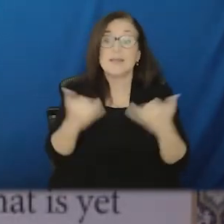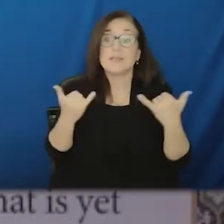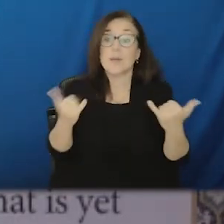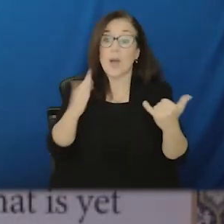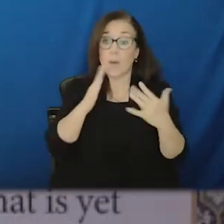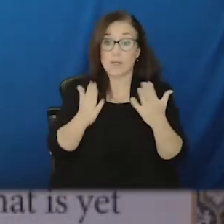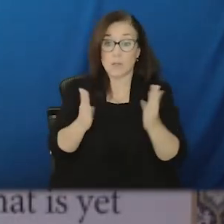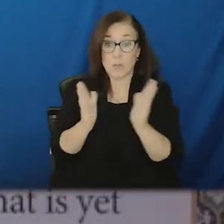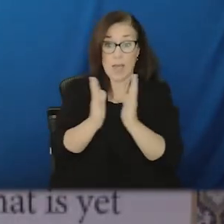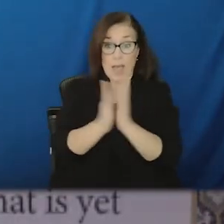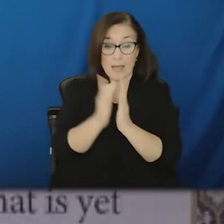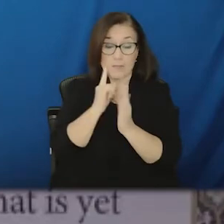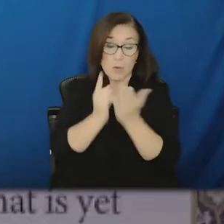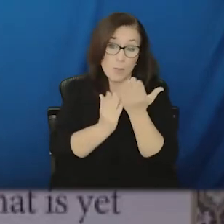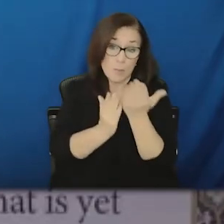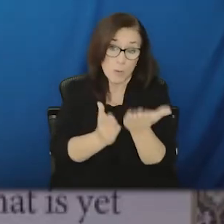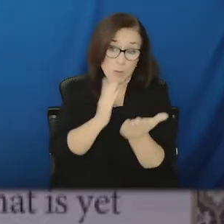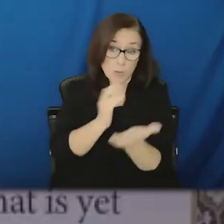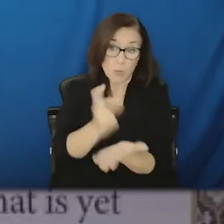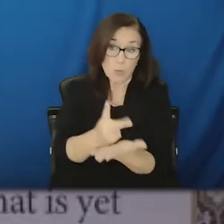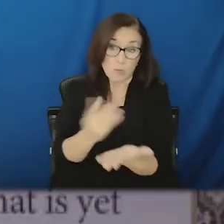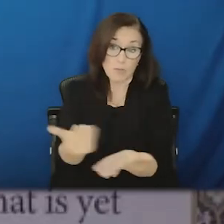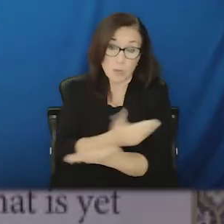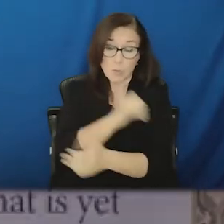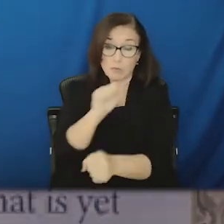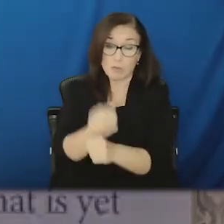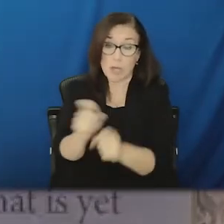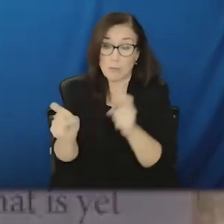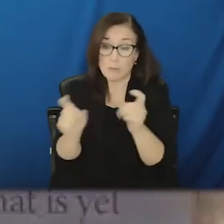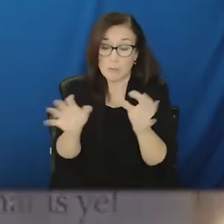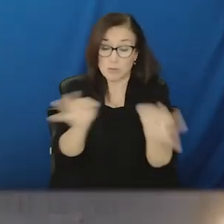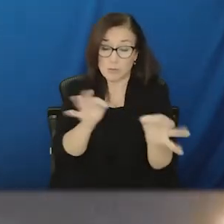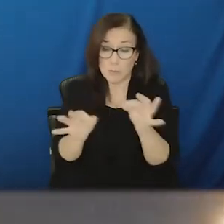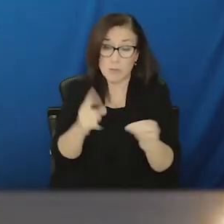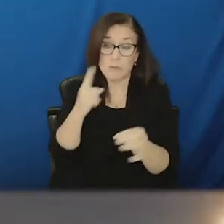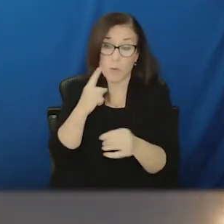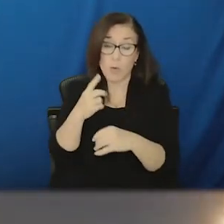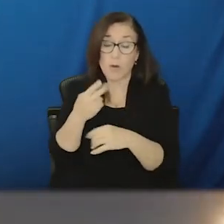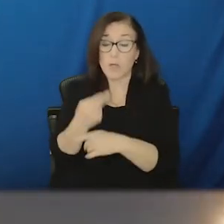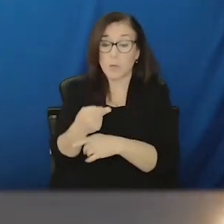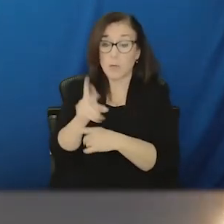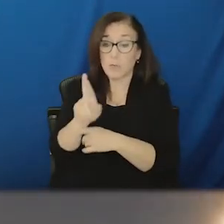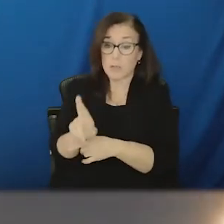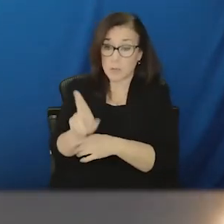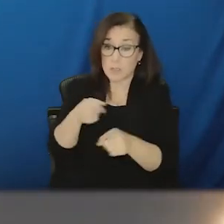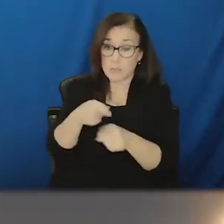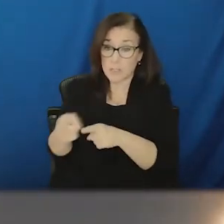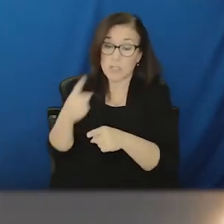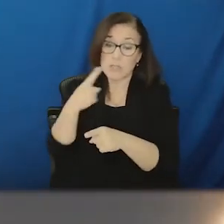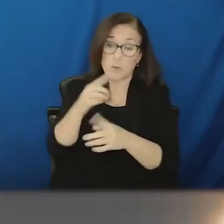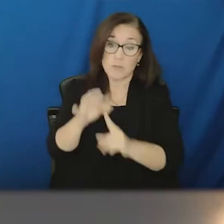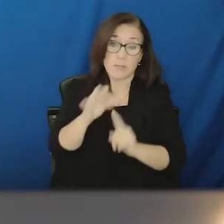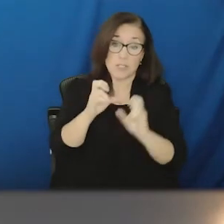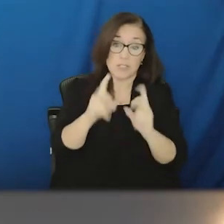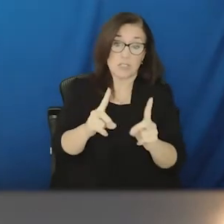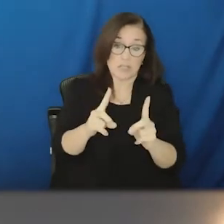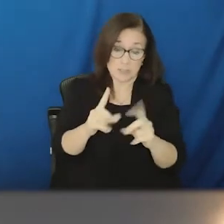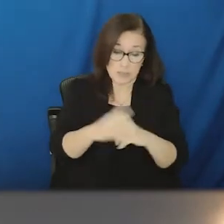motion to approve the new job description for human resource specialist in special education. Ms.